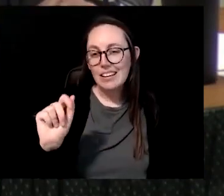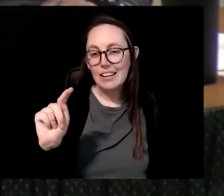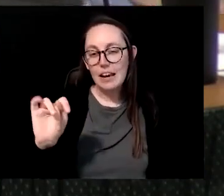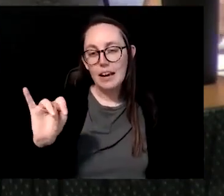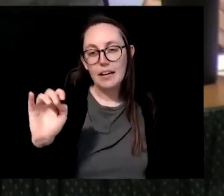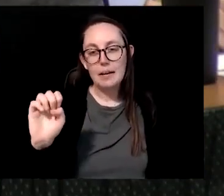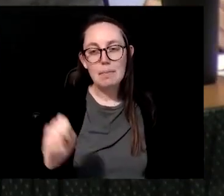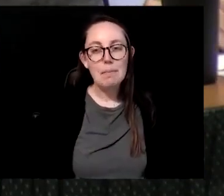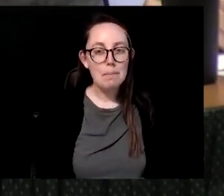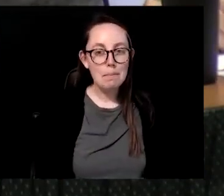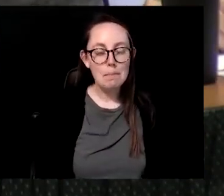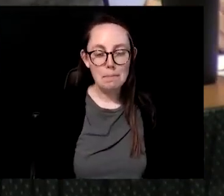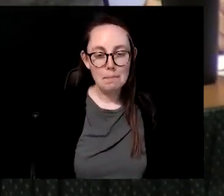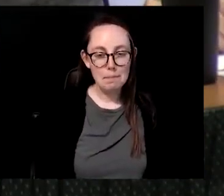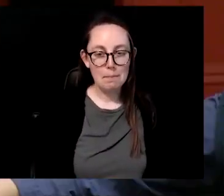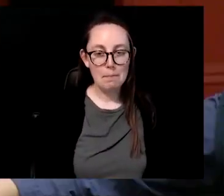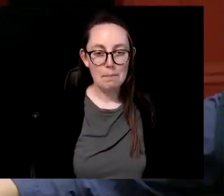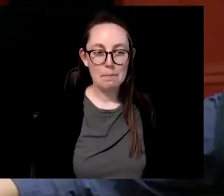foreign